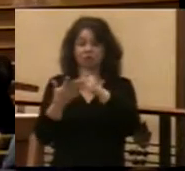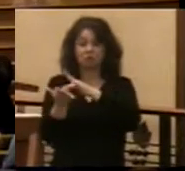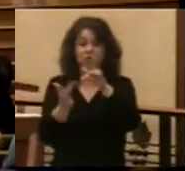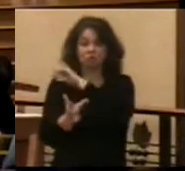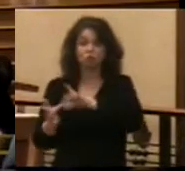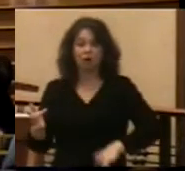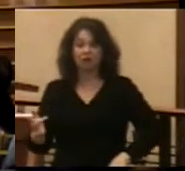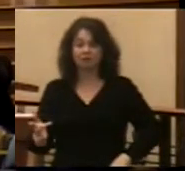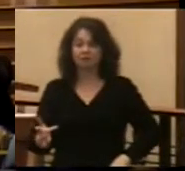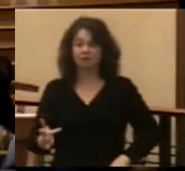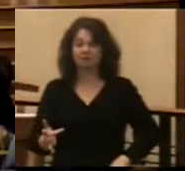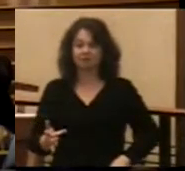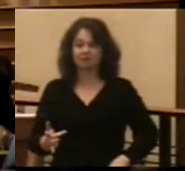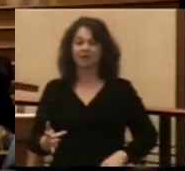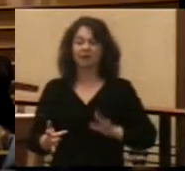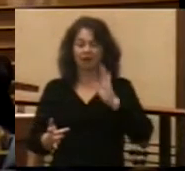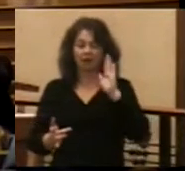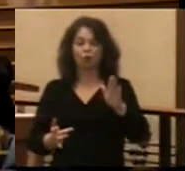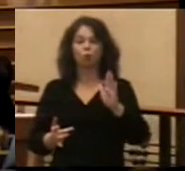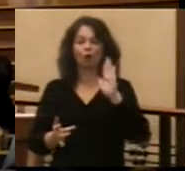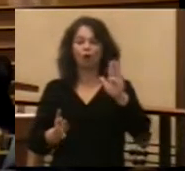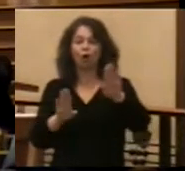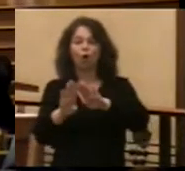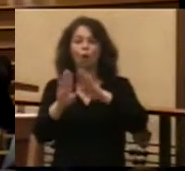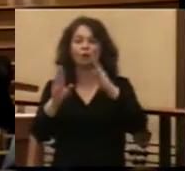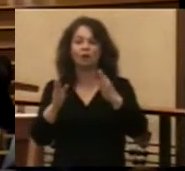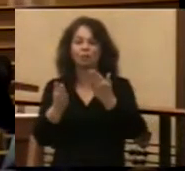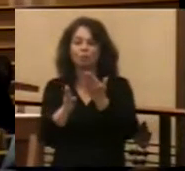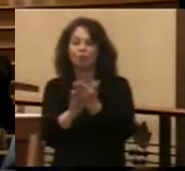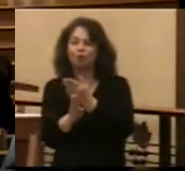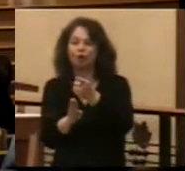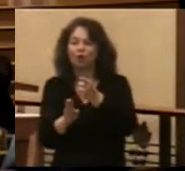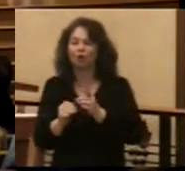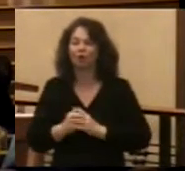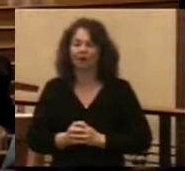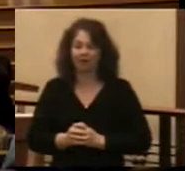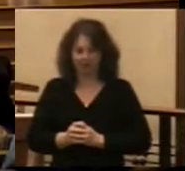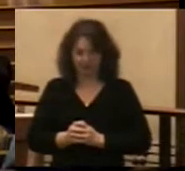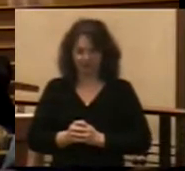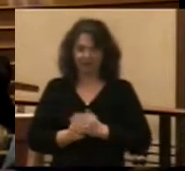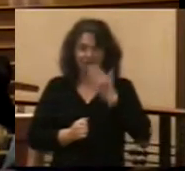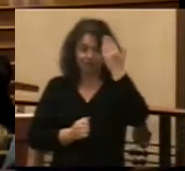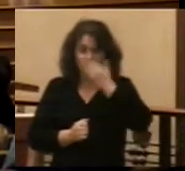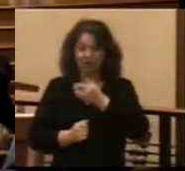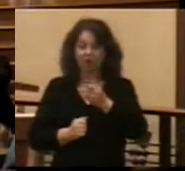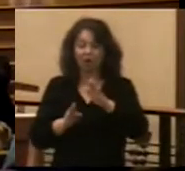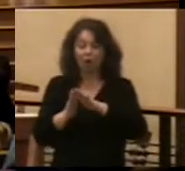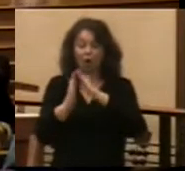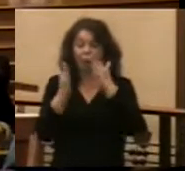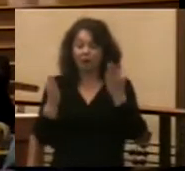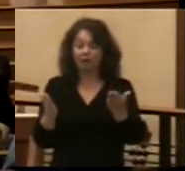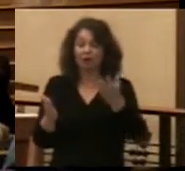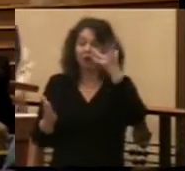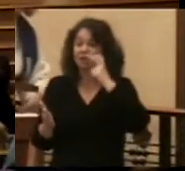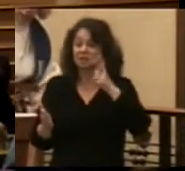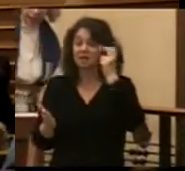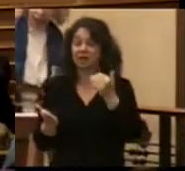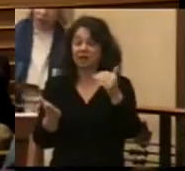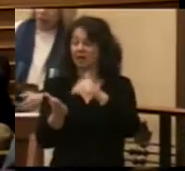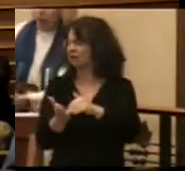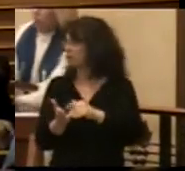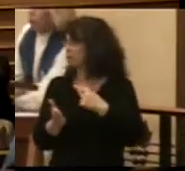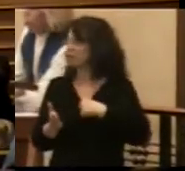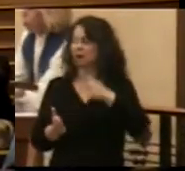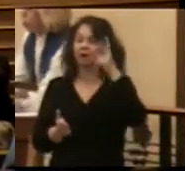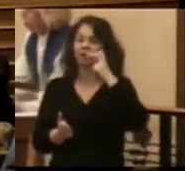Christ, and this is how it will unfold before you." Listen again to the words of the prophet Isaiah. Whenever I